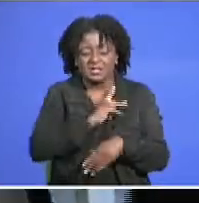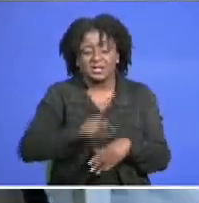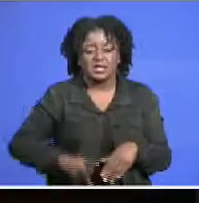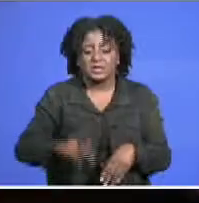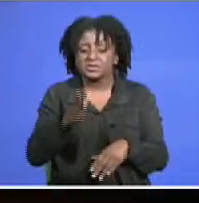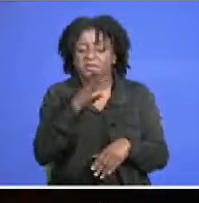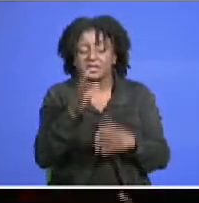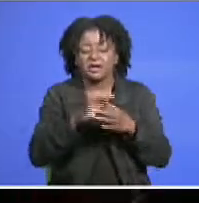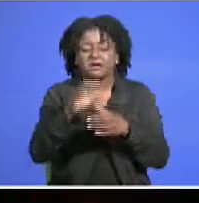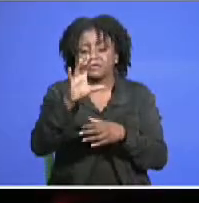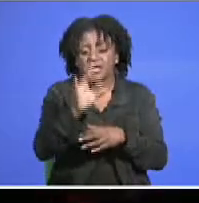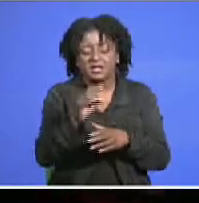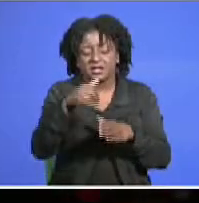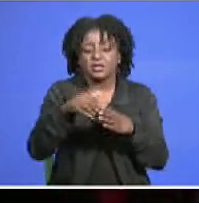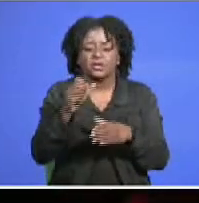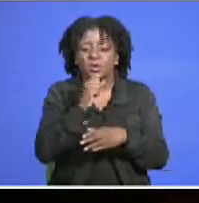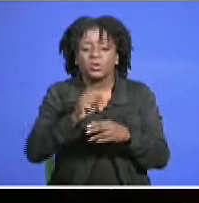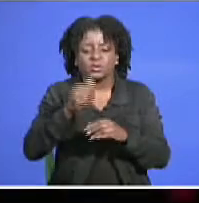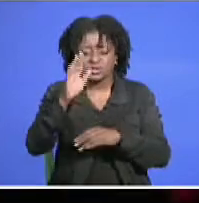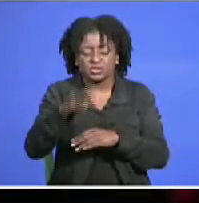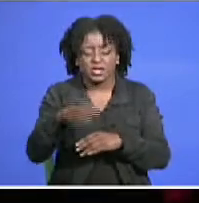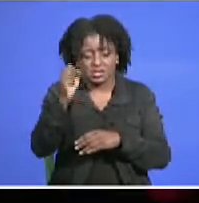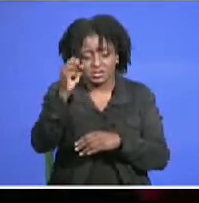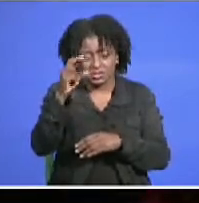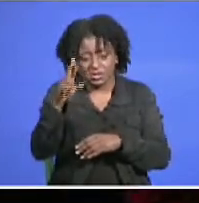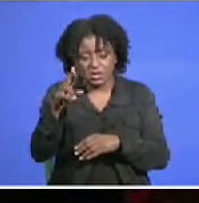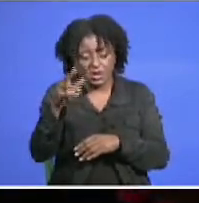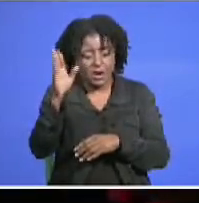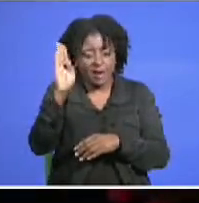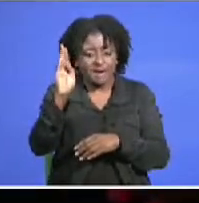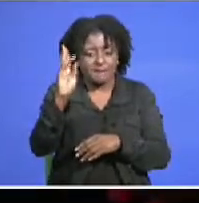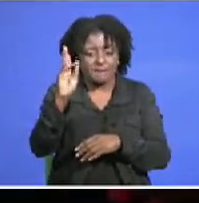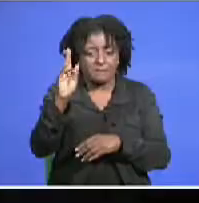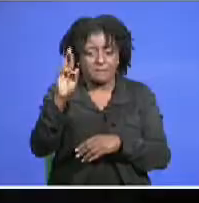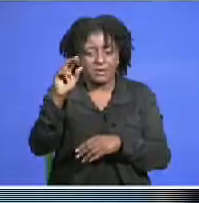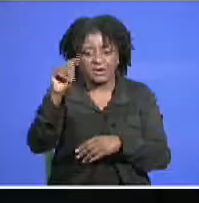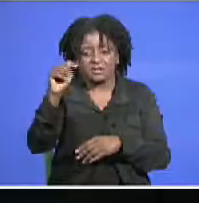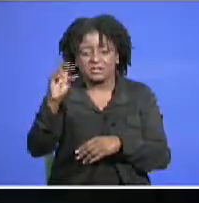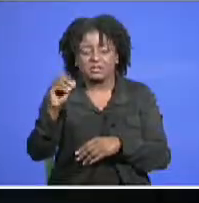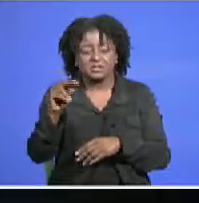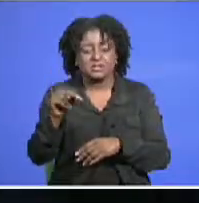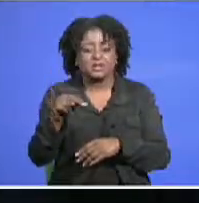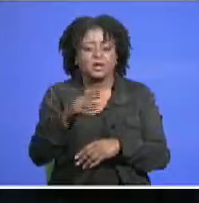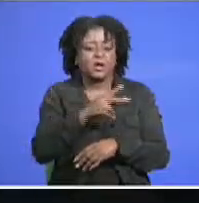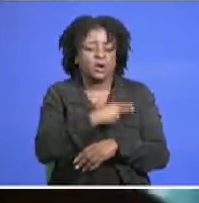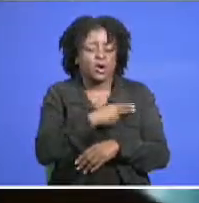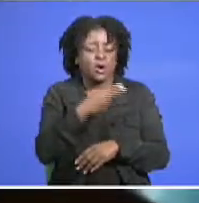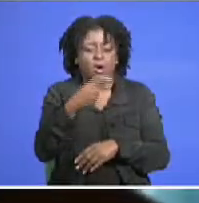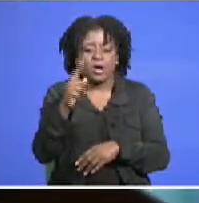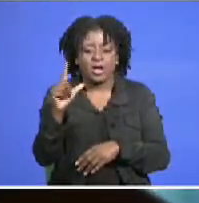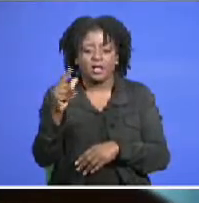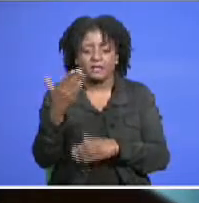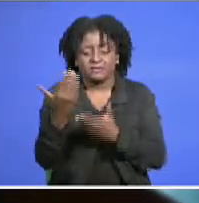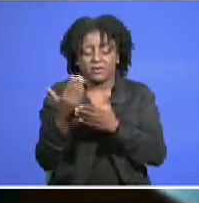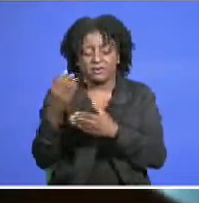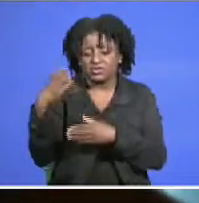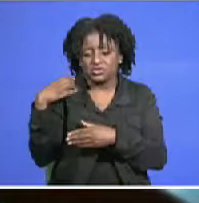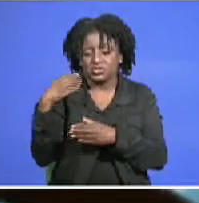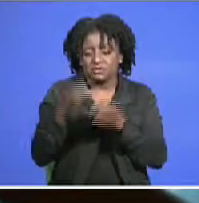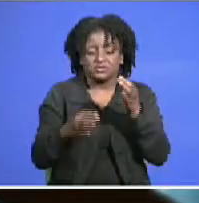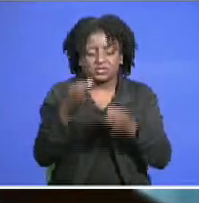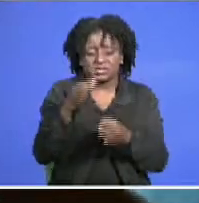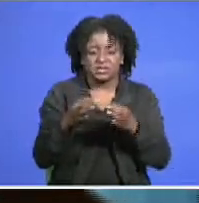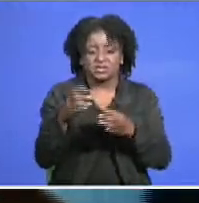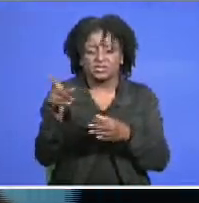of eight, including her eldest child, Sir Burton Hall, the former Chief Justice of the Bahamas. She died last week after a brief